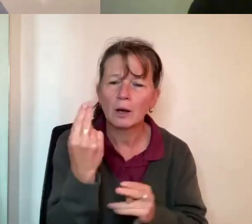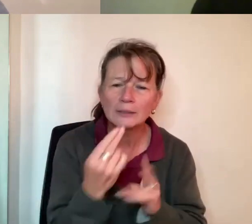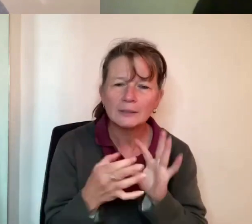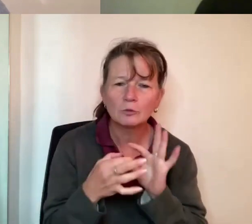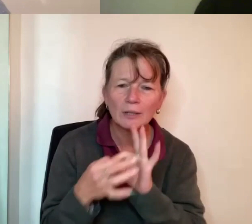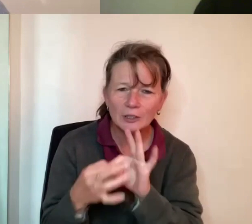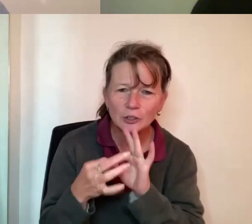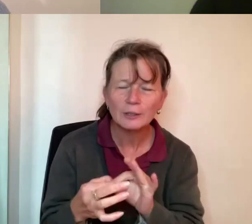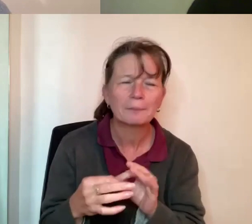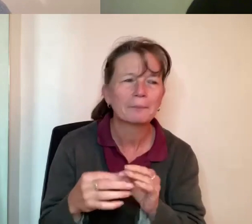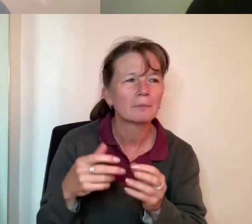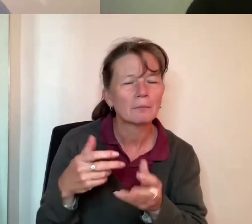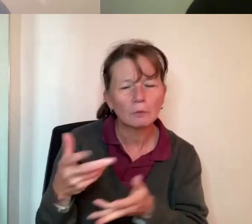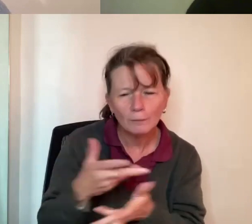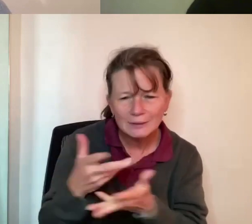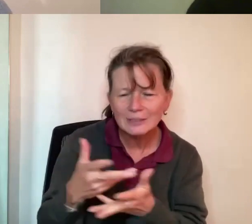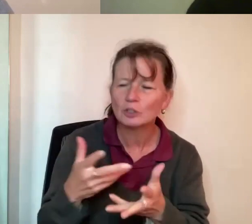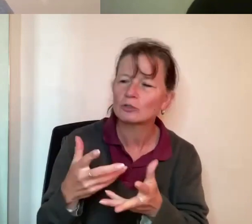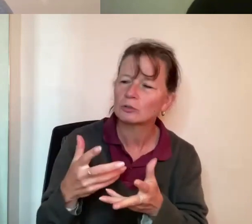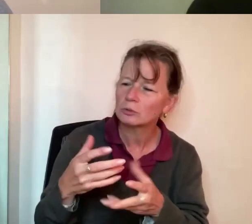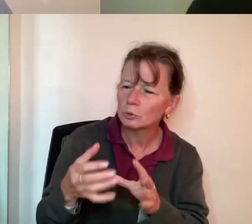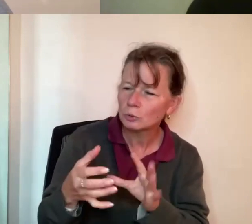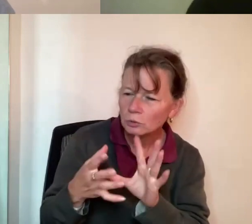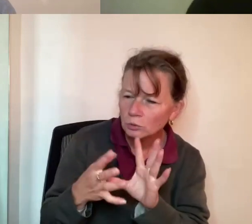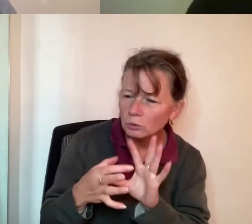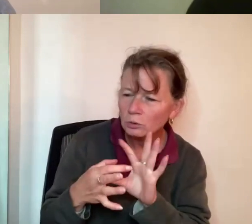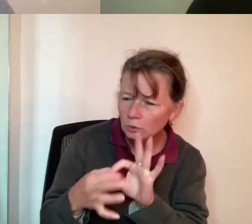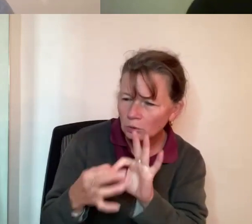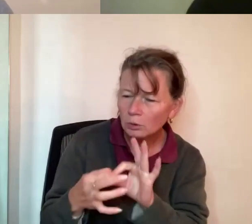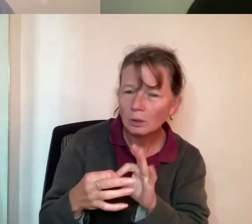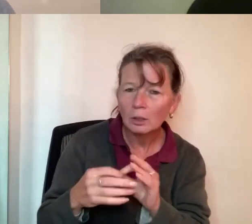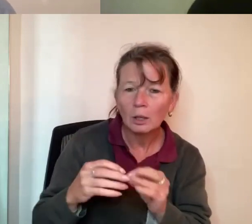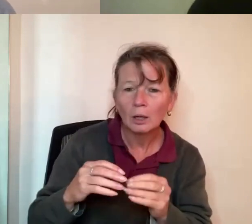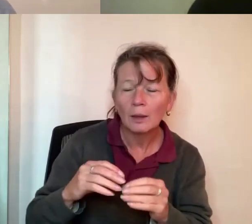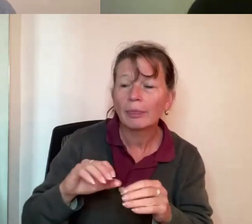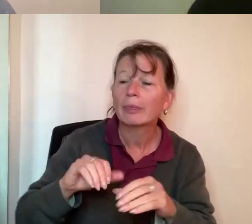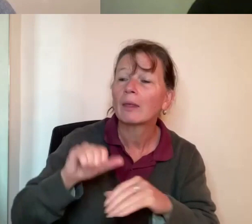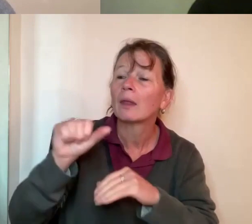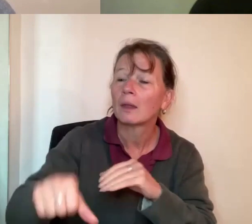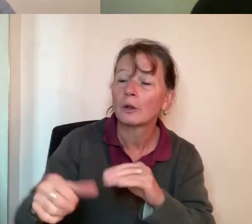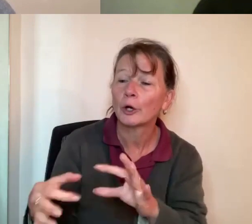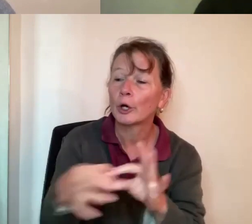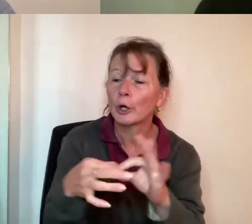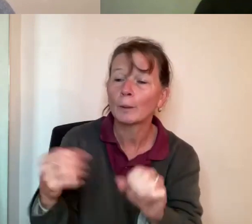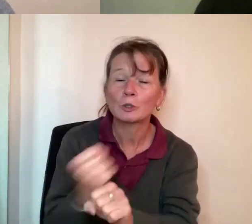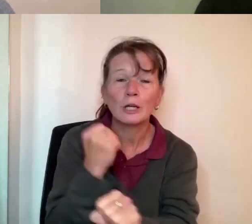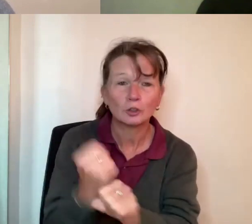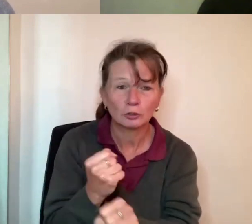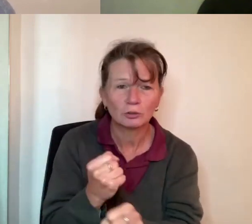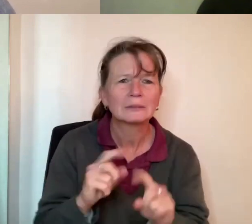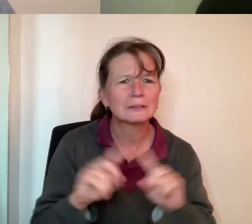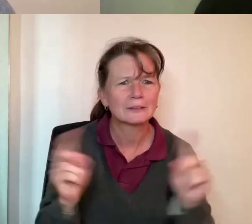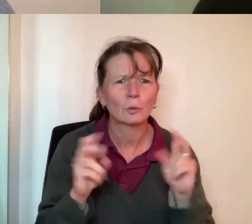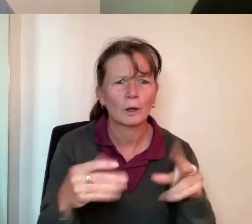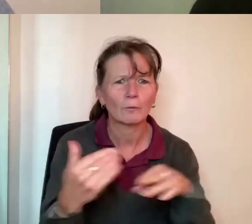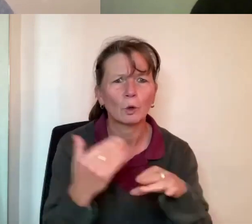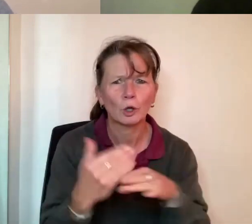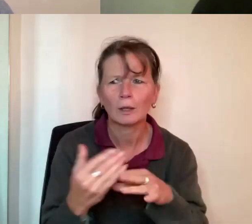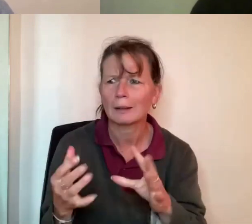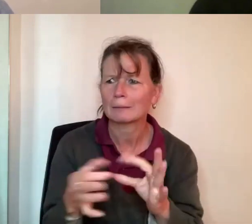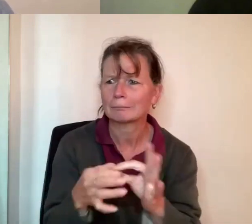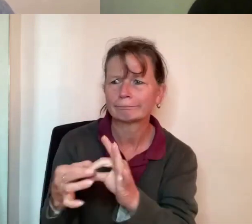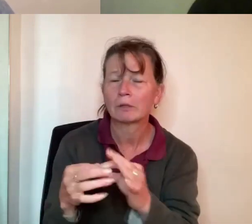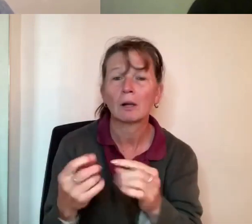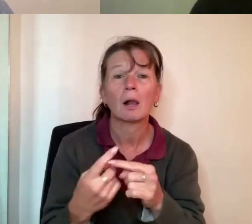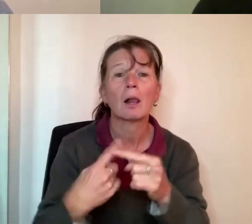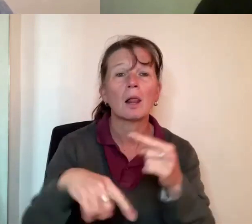and conversation, which led to co-production, so a very different way of working together. Last year,